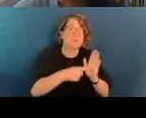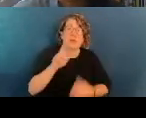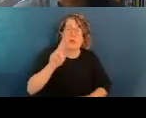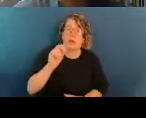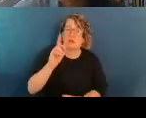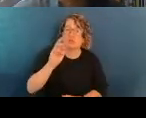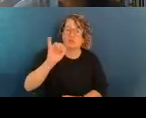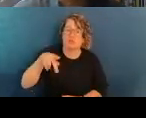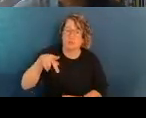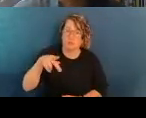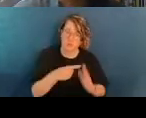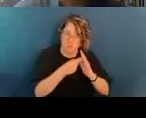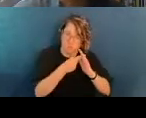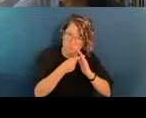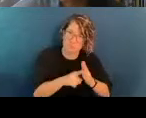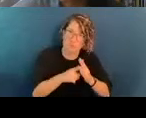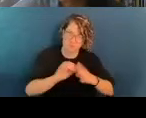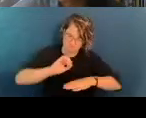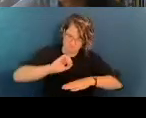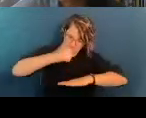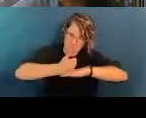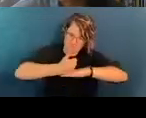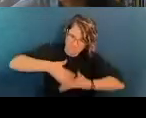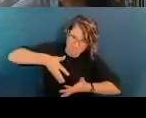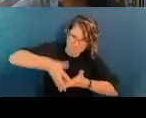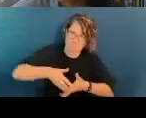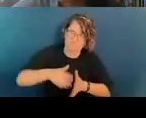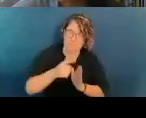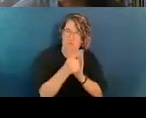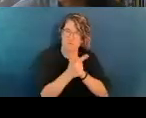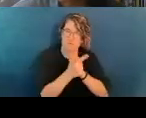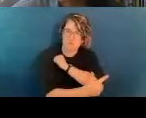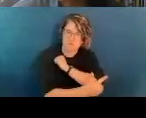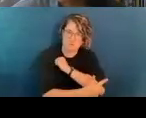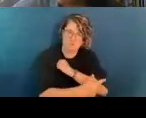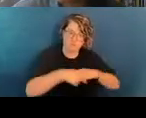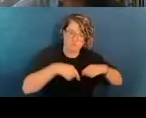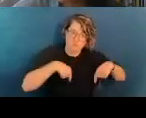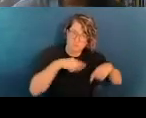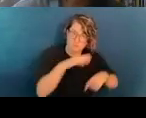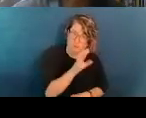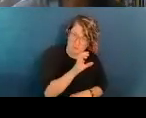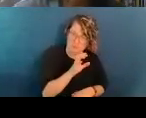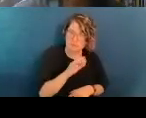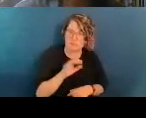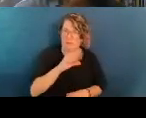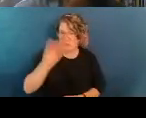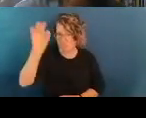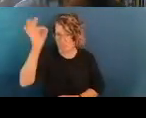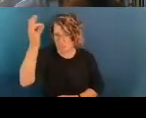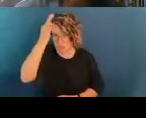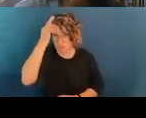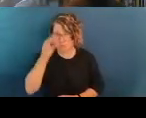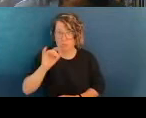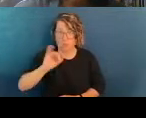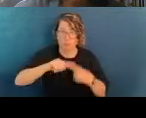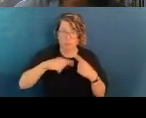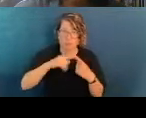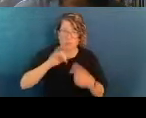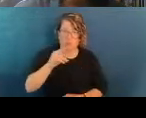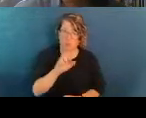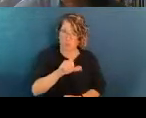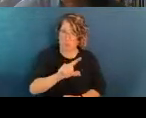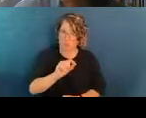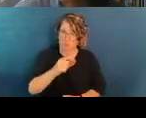both provincially and now federally with the passing of Bill C-15 in June 2021. And all of